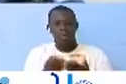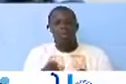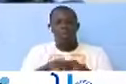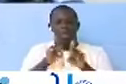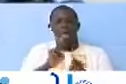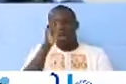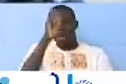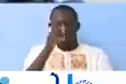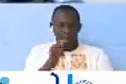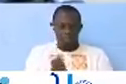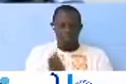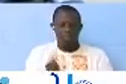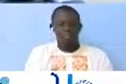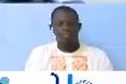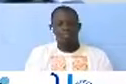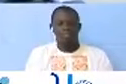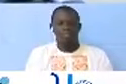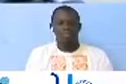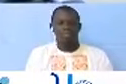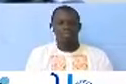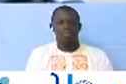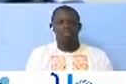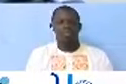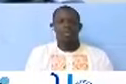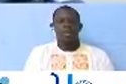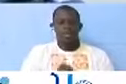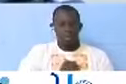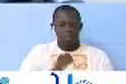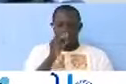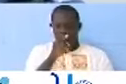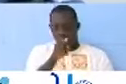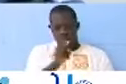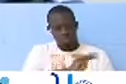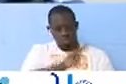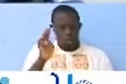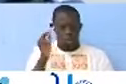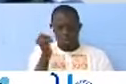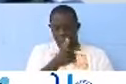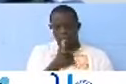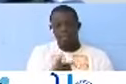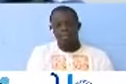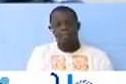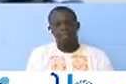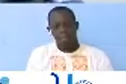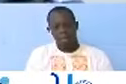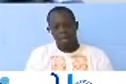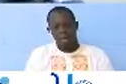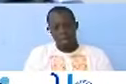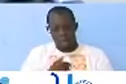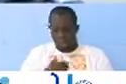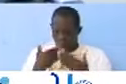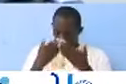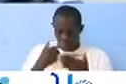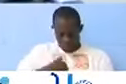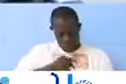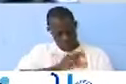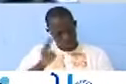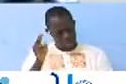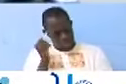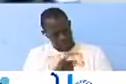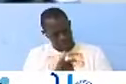By the grace of God, he said to me, you have not paid. I said, I have not